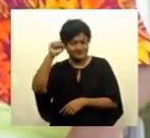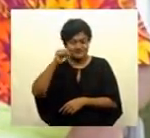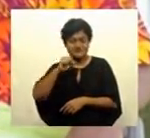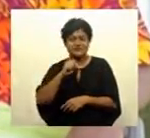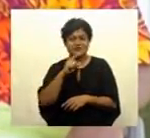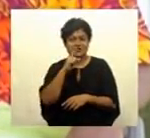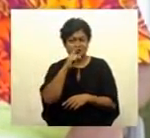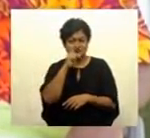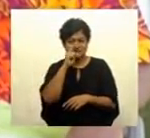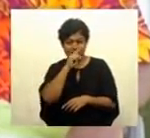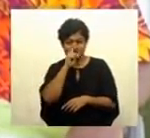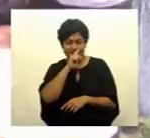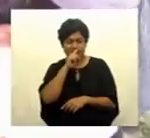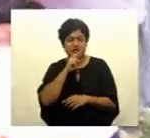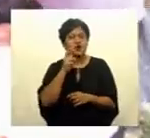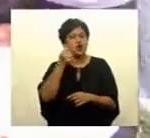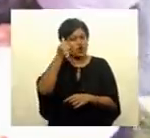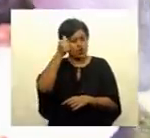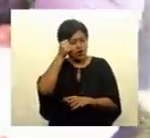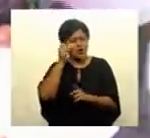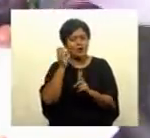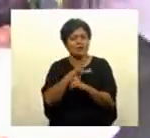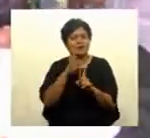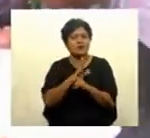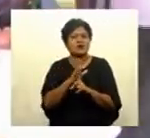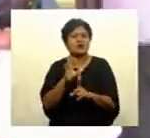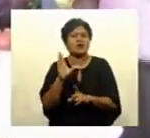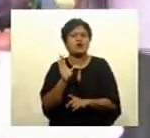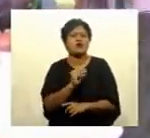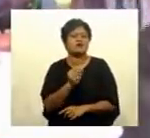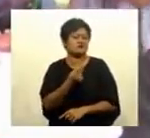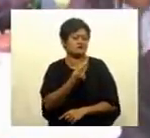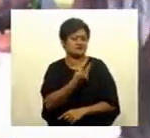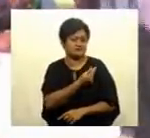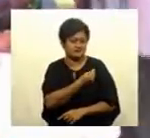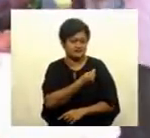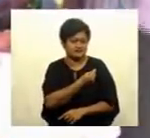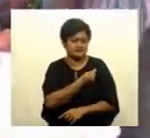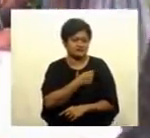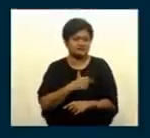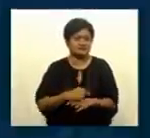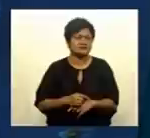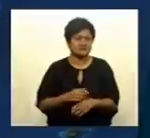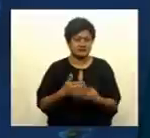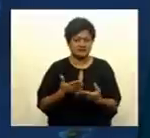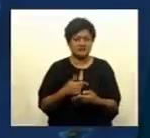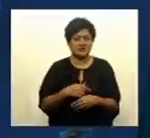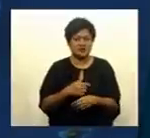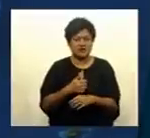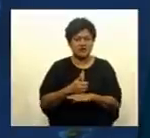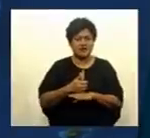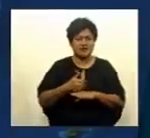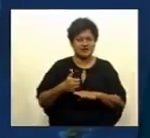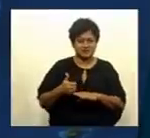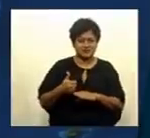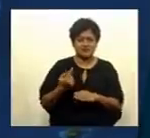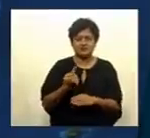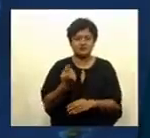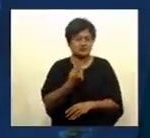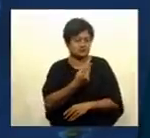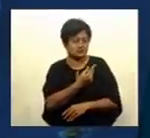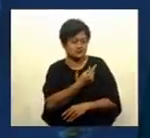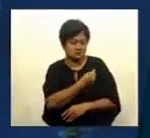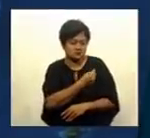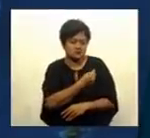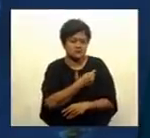importance of getting vaccinated. I can confirm that for the 3 aged care facilities in government, we've vaccinated those ones, and we're